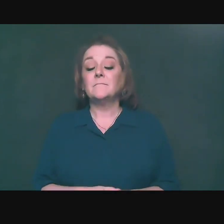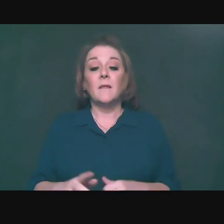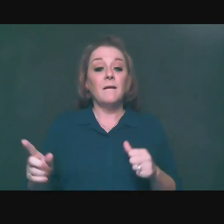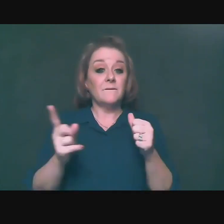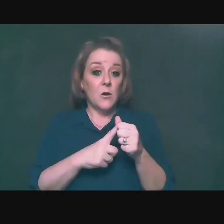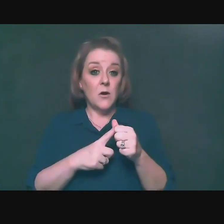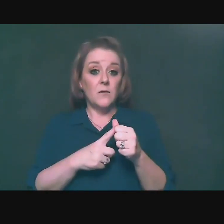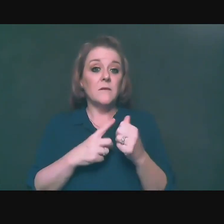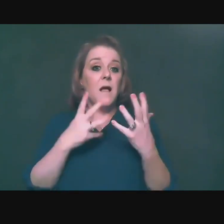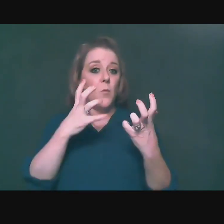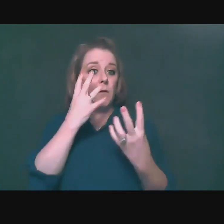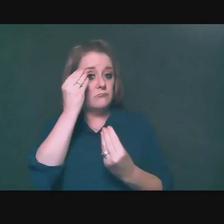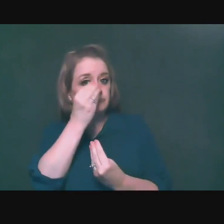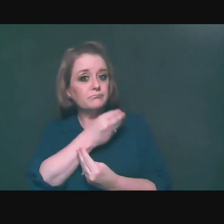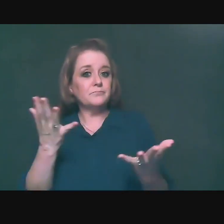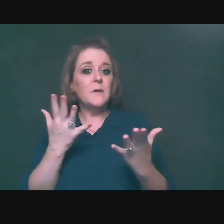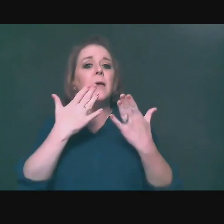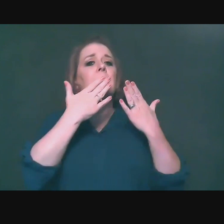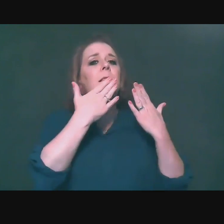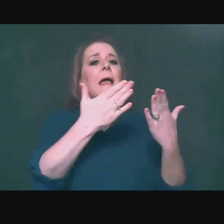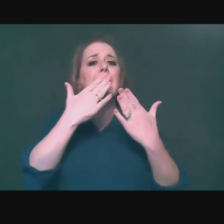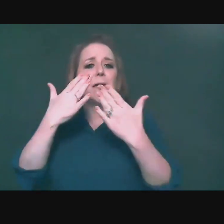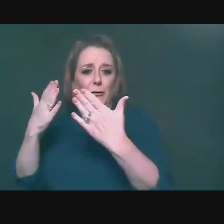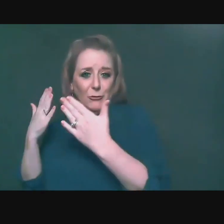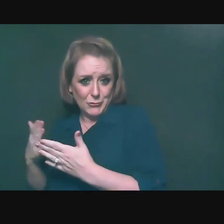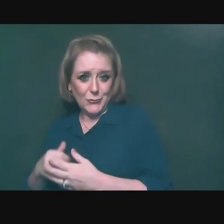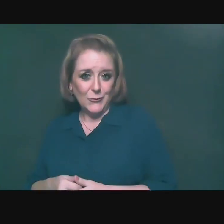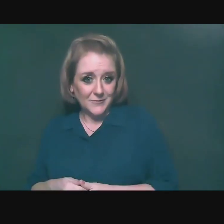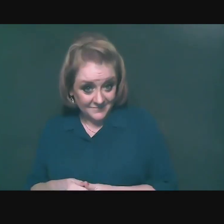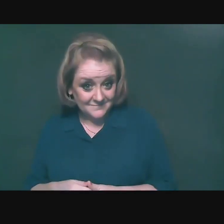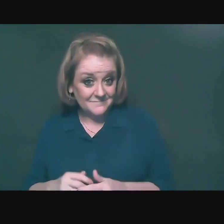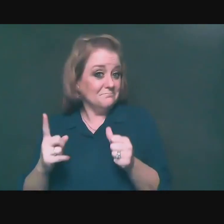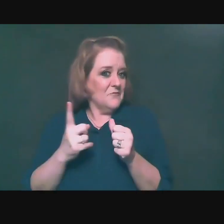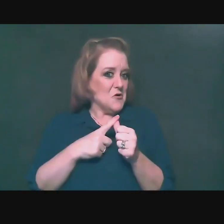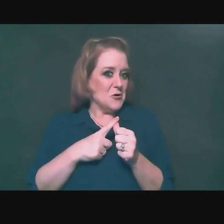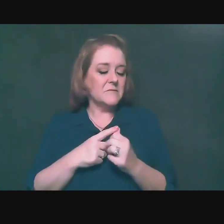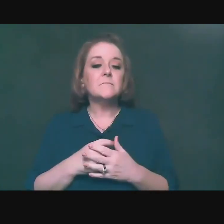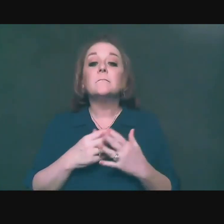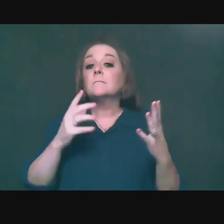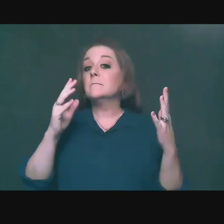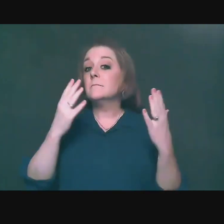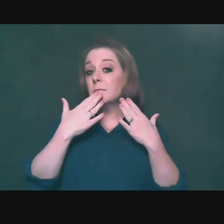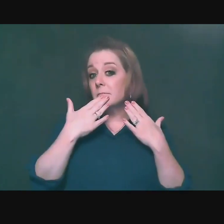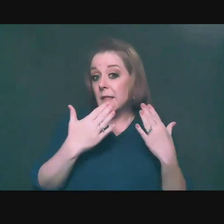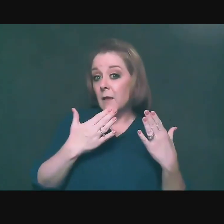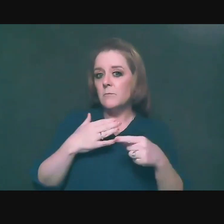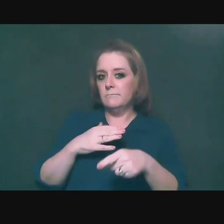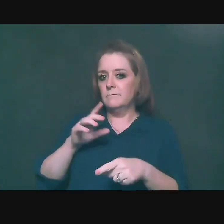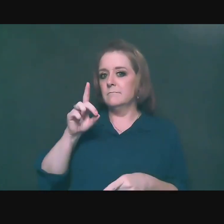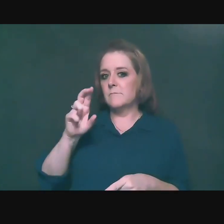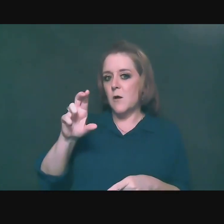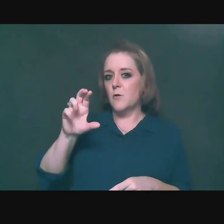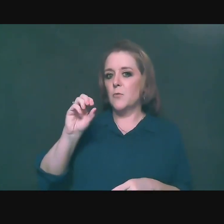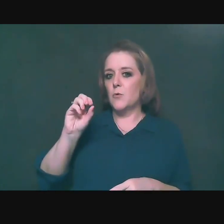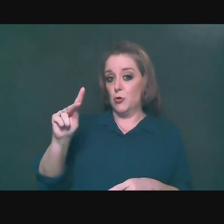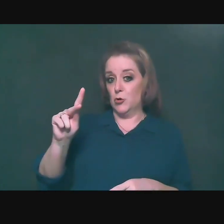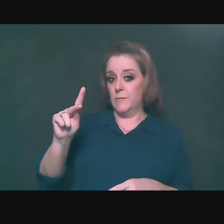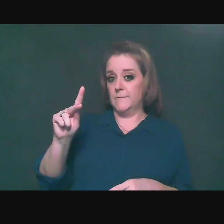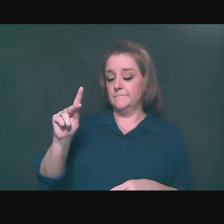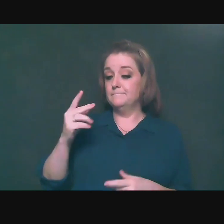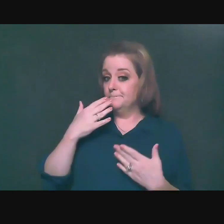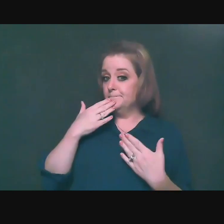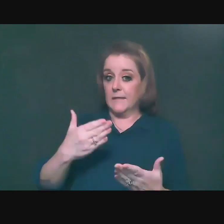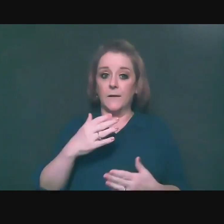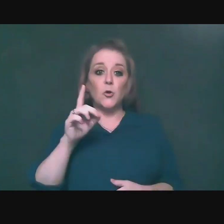yous that we need to pass out before we begin. I want to say thank you to Dr. Cook, to say thank you to